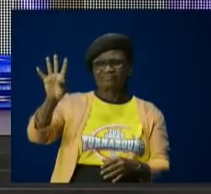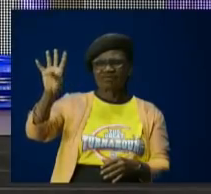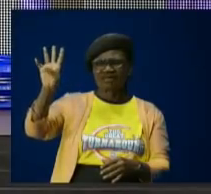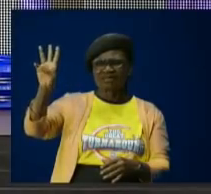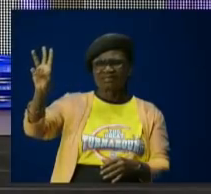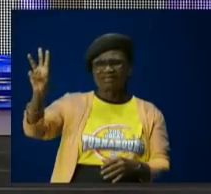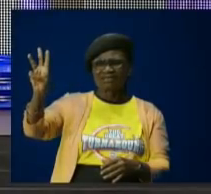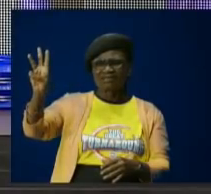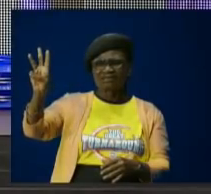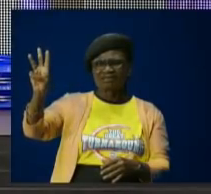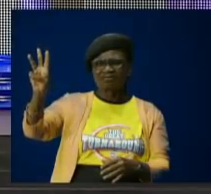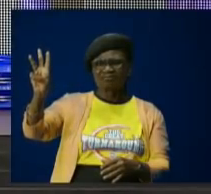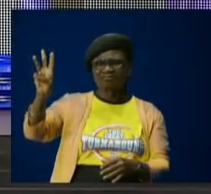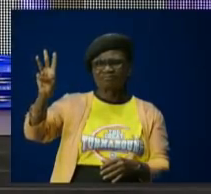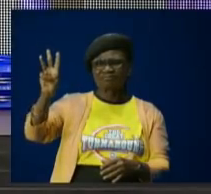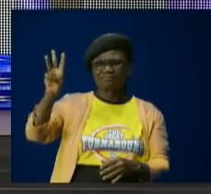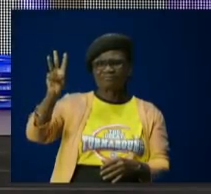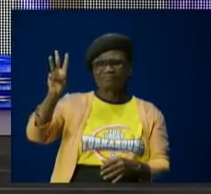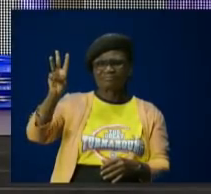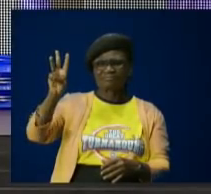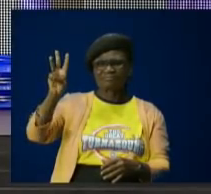six,